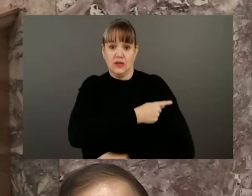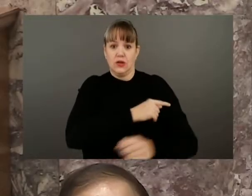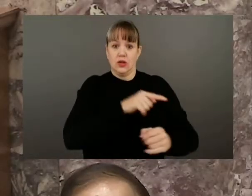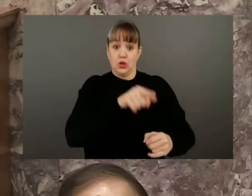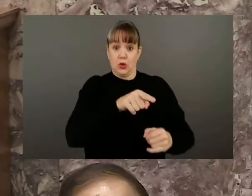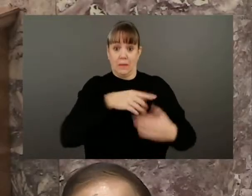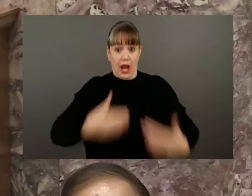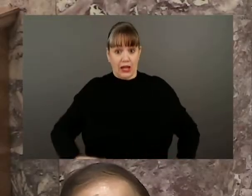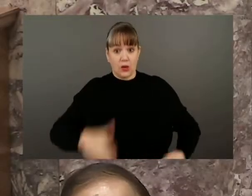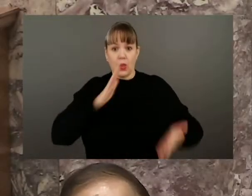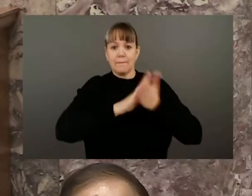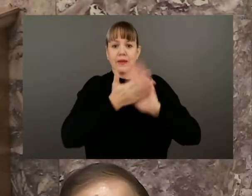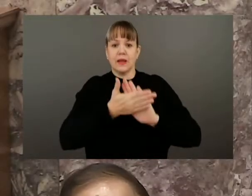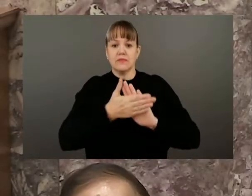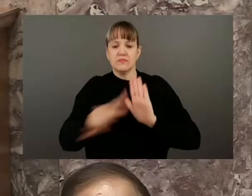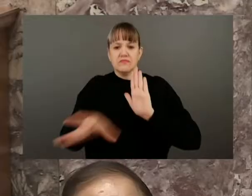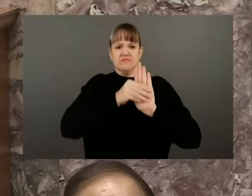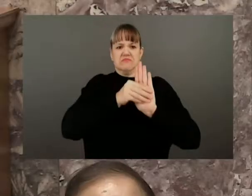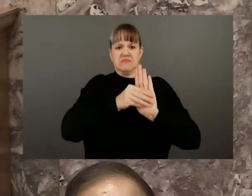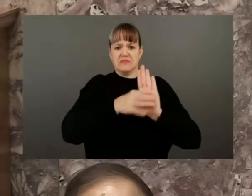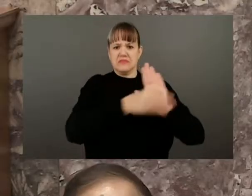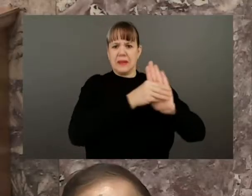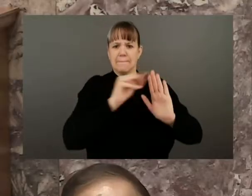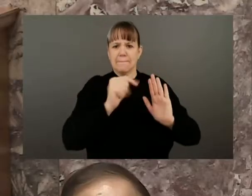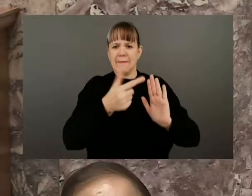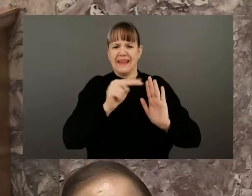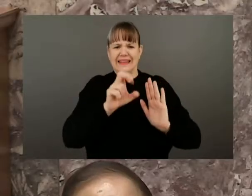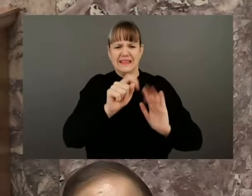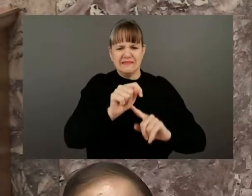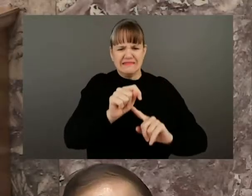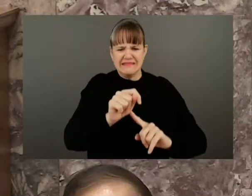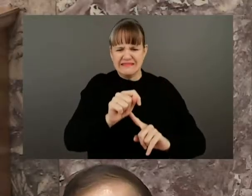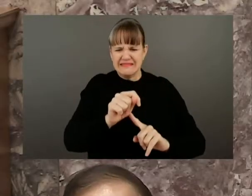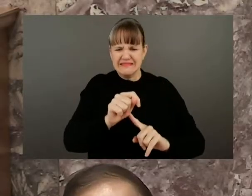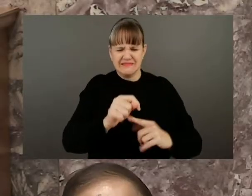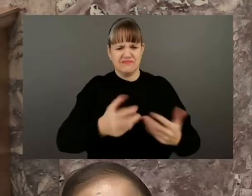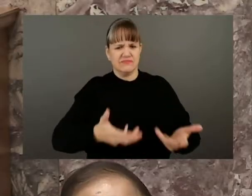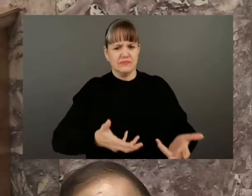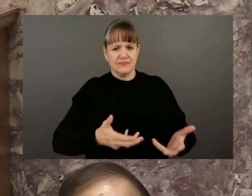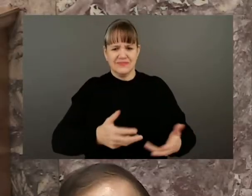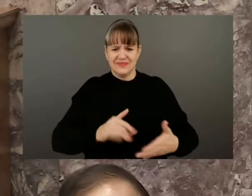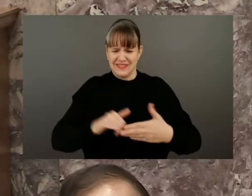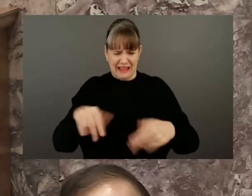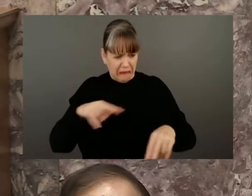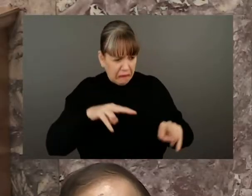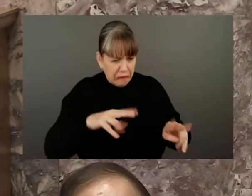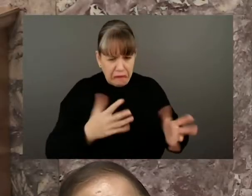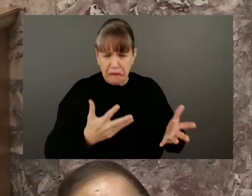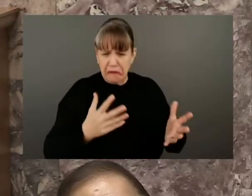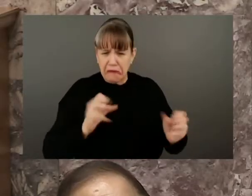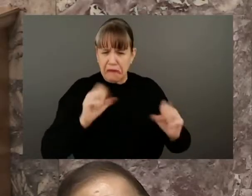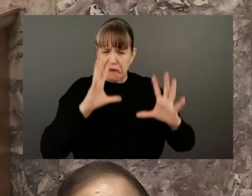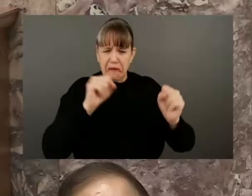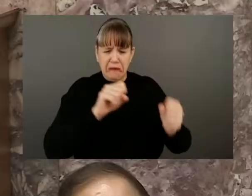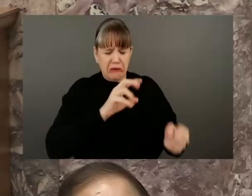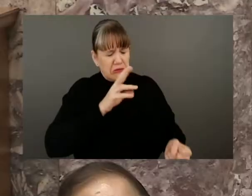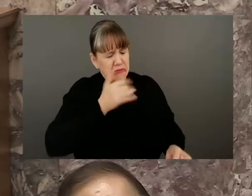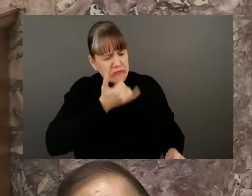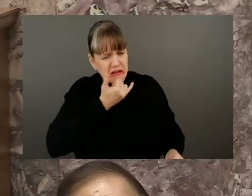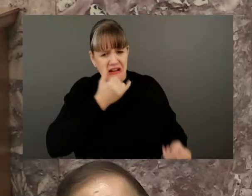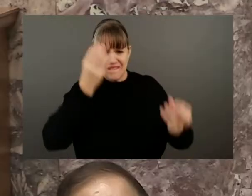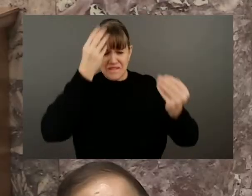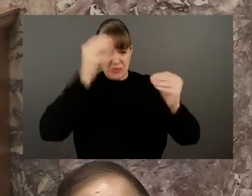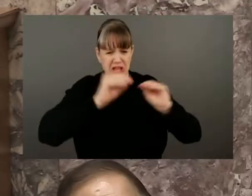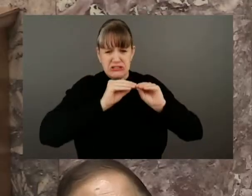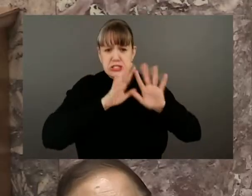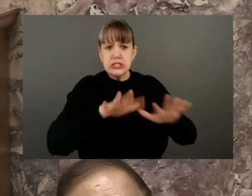alarming. Mr. Speaker, we are watching the consequences of medical misinformation play out right now with Canada losing its